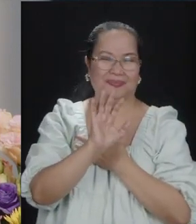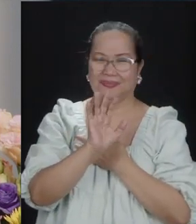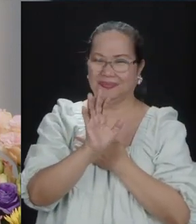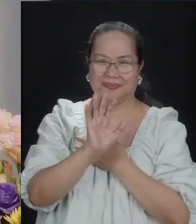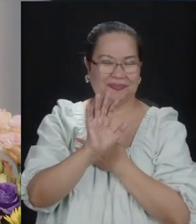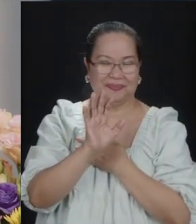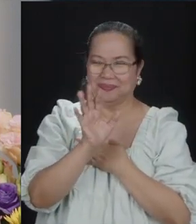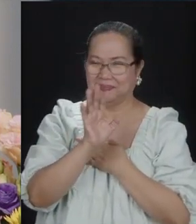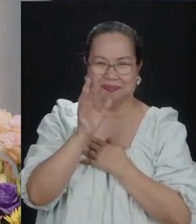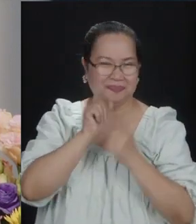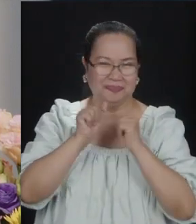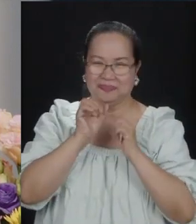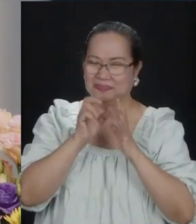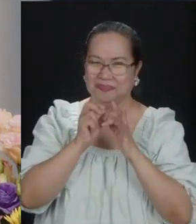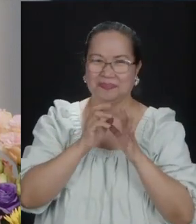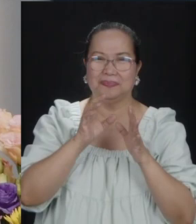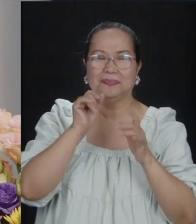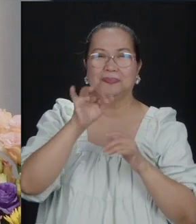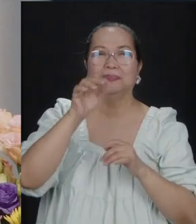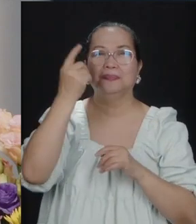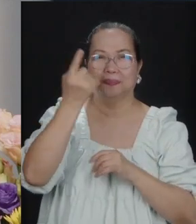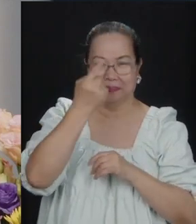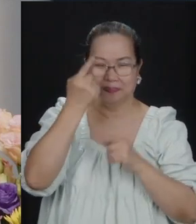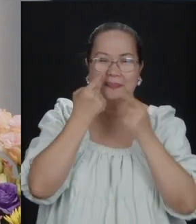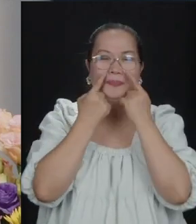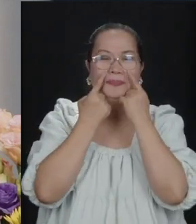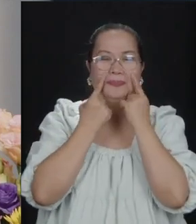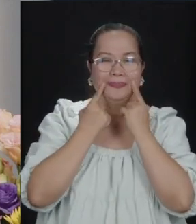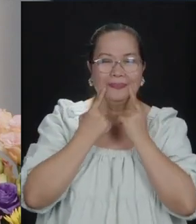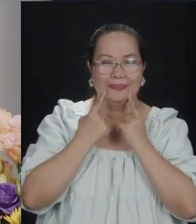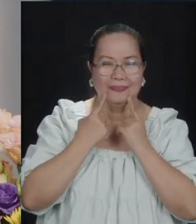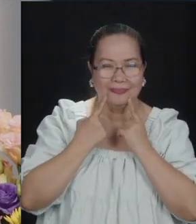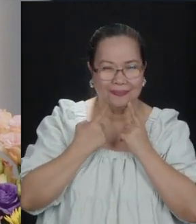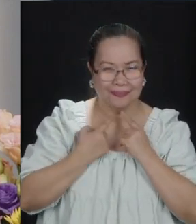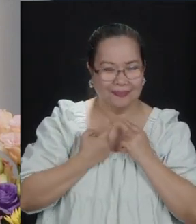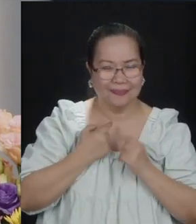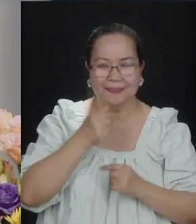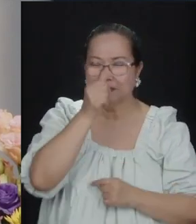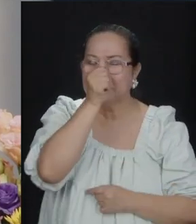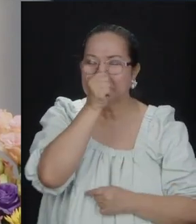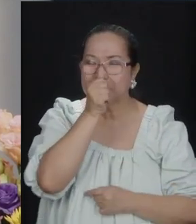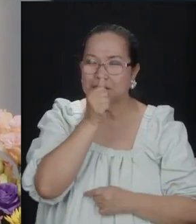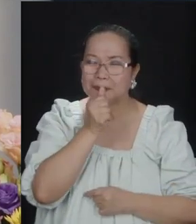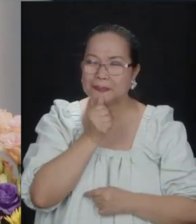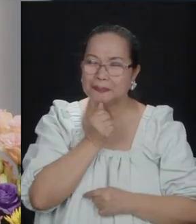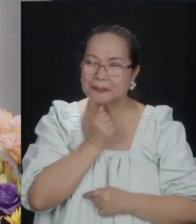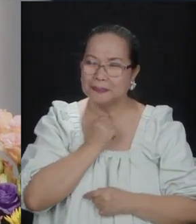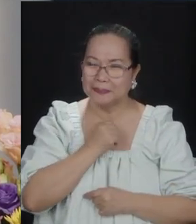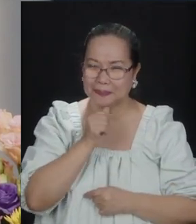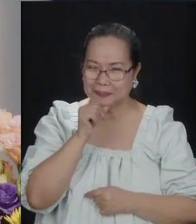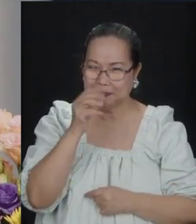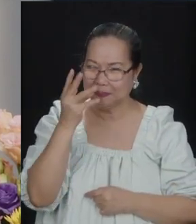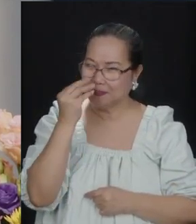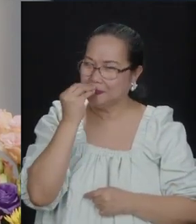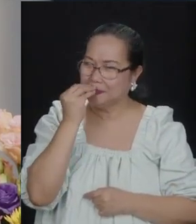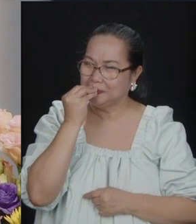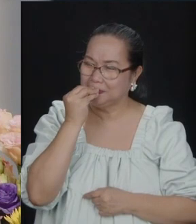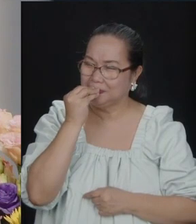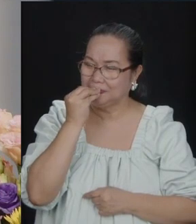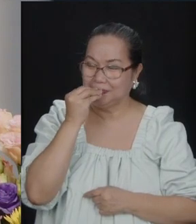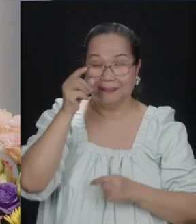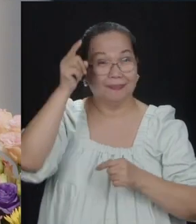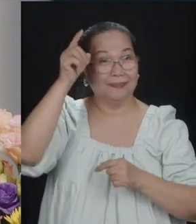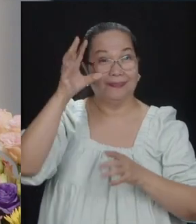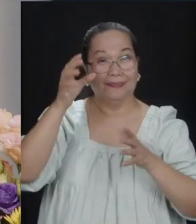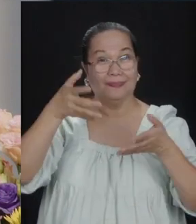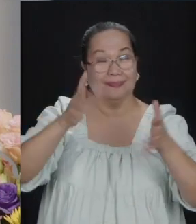no drama. She simply wept and did not eat. So God allowed Hannah